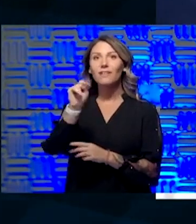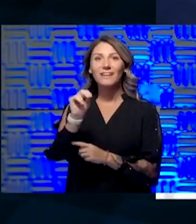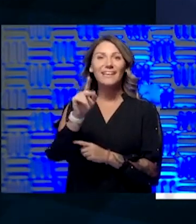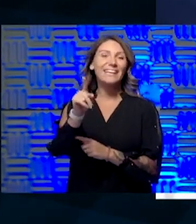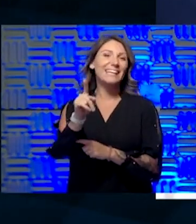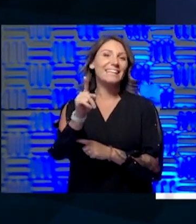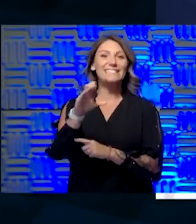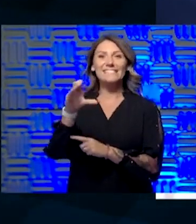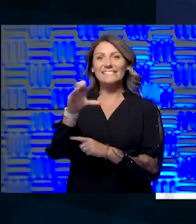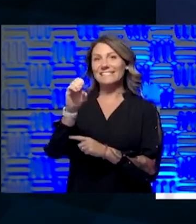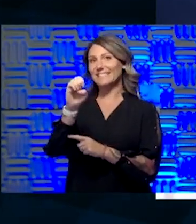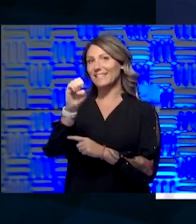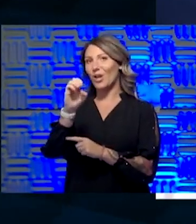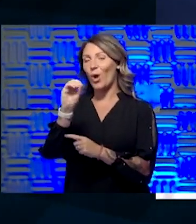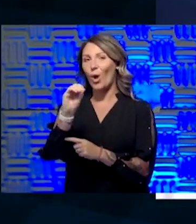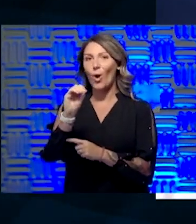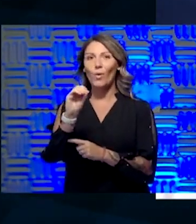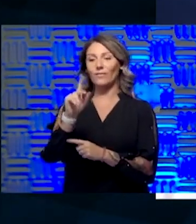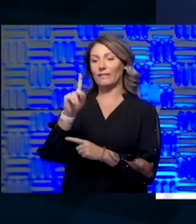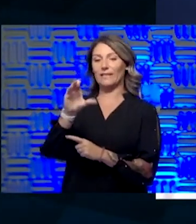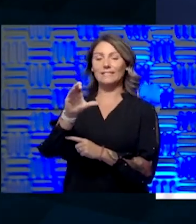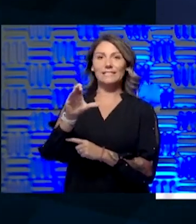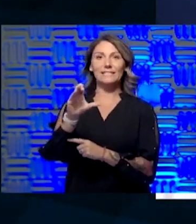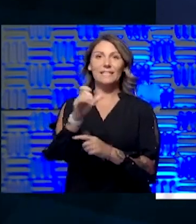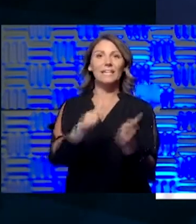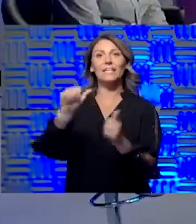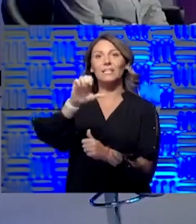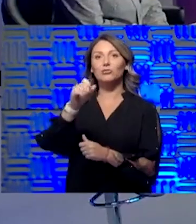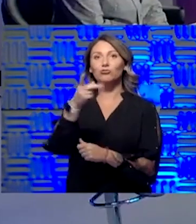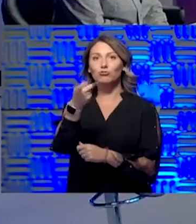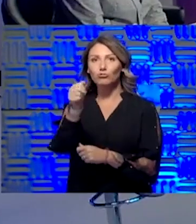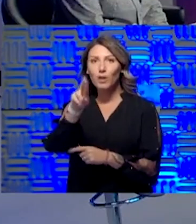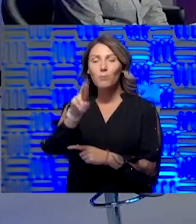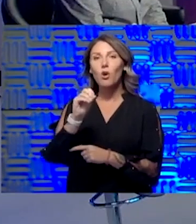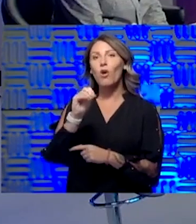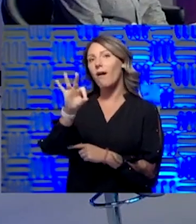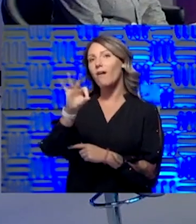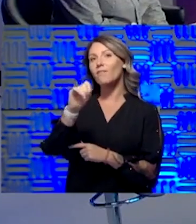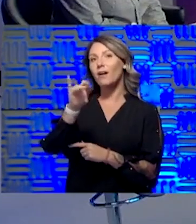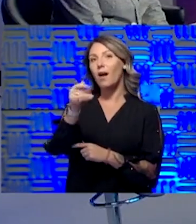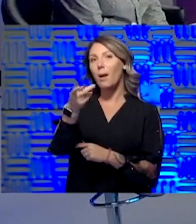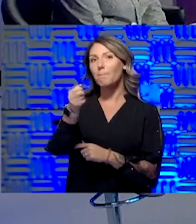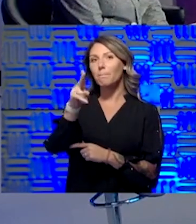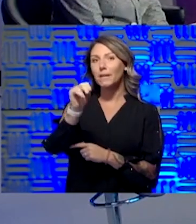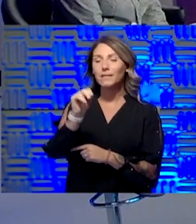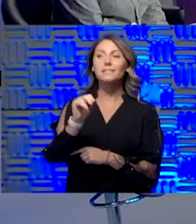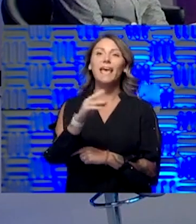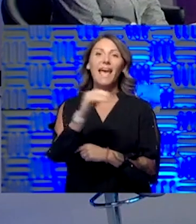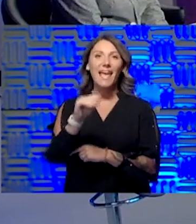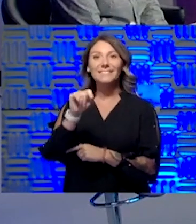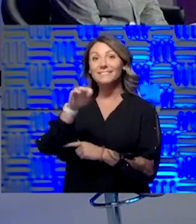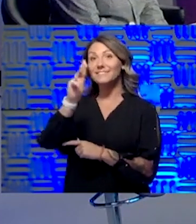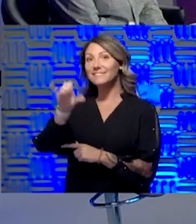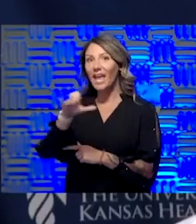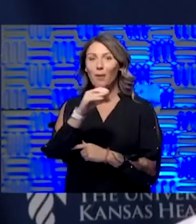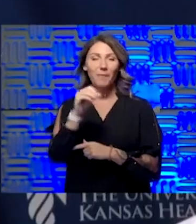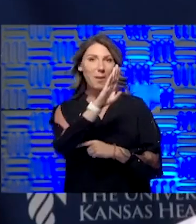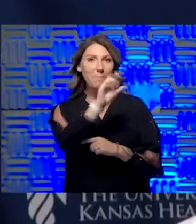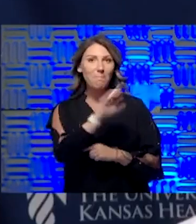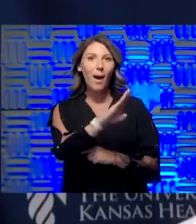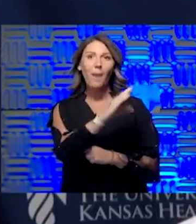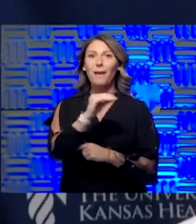Chamber of Commerce, along with Bob Page, the CEO of our health system, and Tammy Peterman, president of our campus, and of course, Hawkeye, who's over in